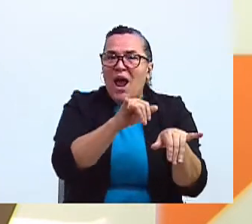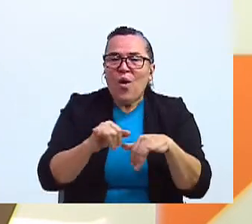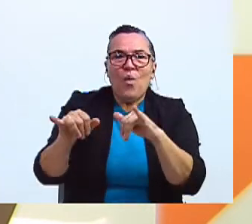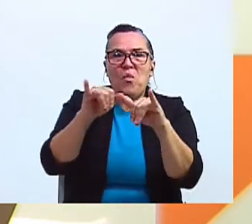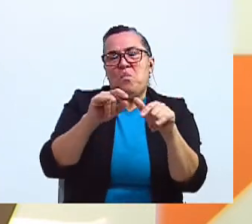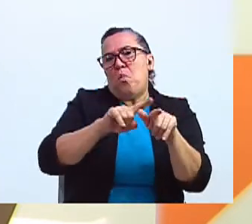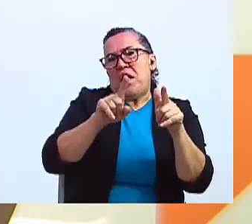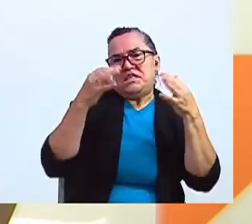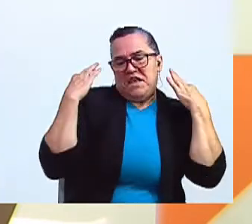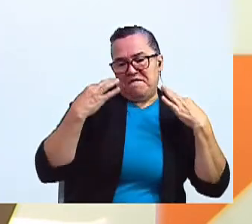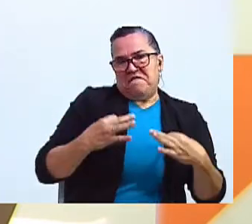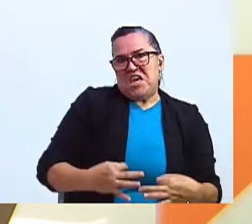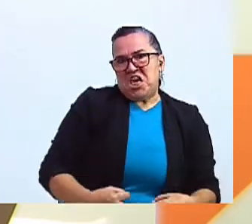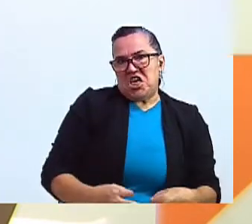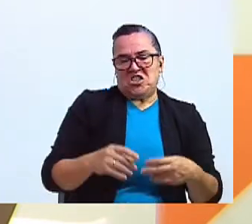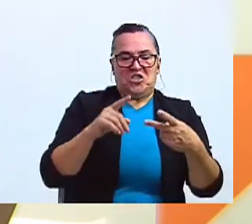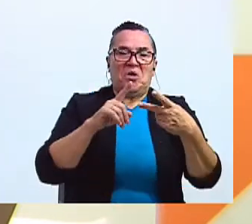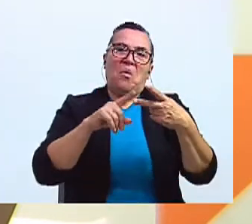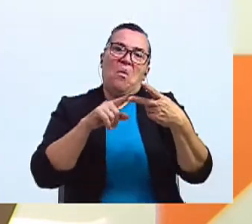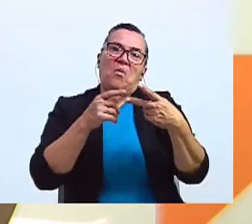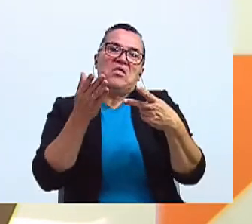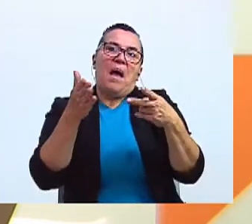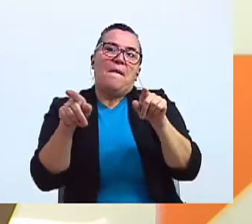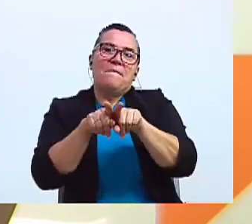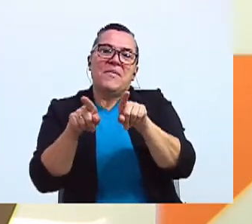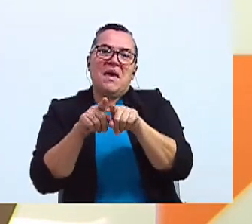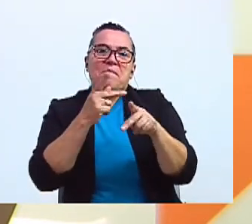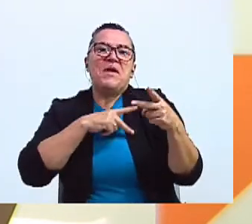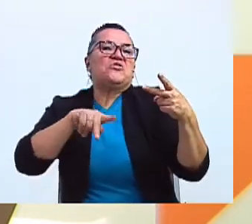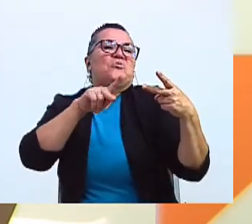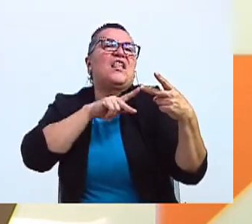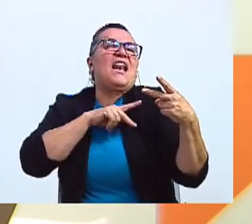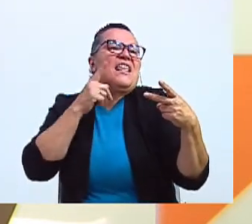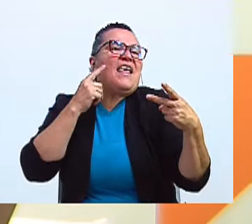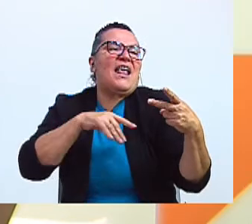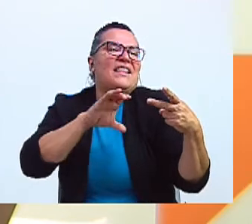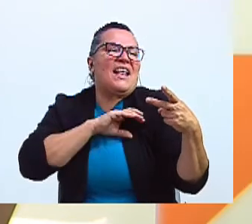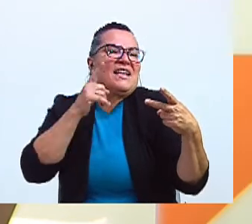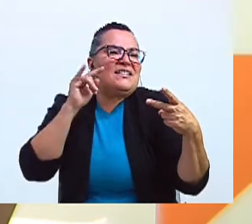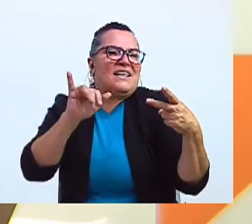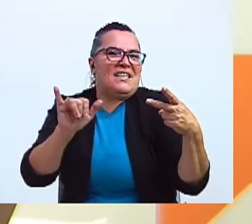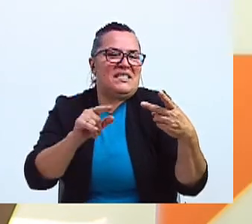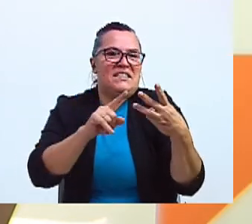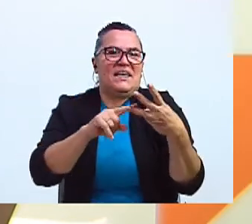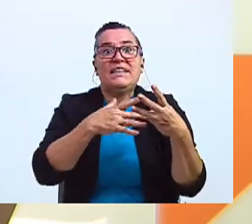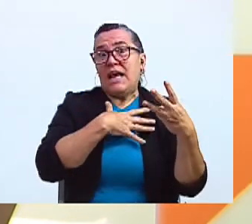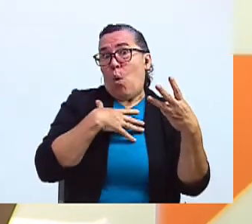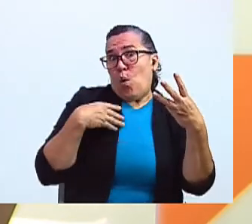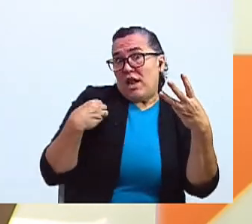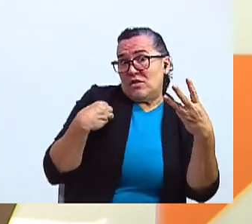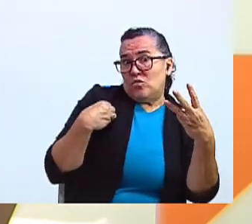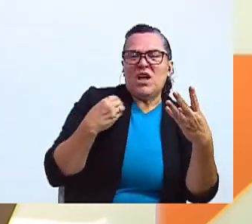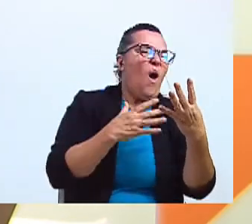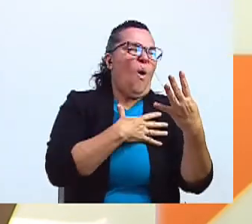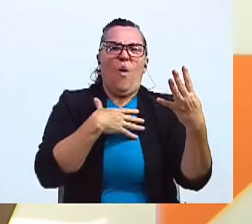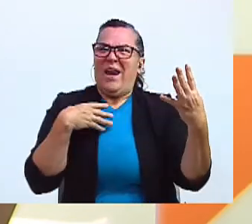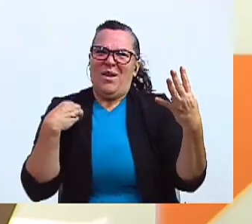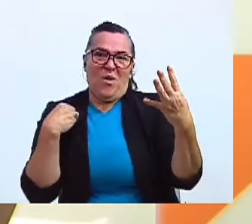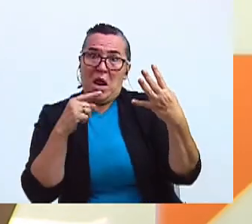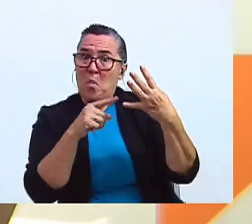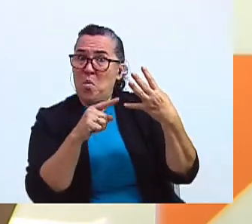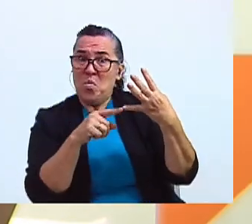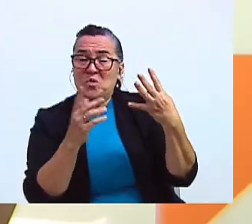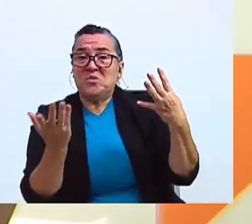something physically, it can be about personality, about likes, dislikes,